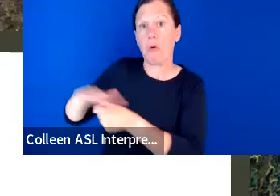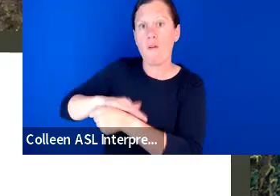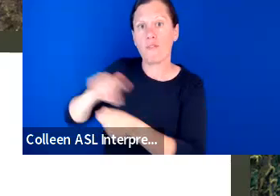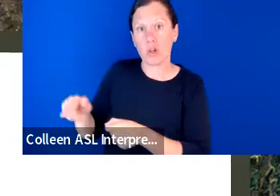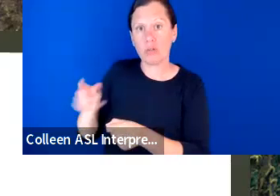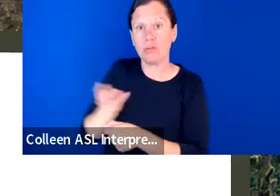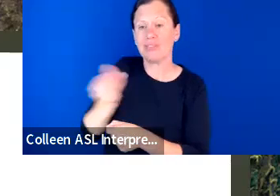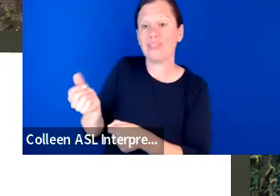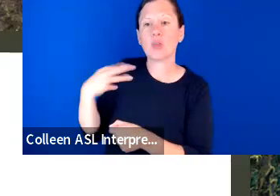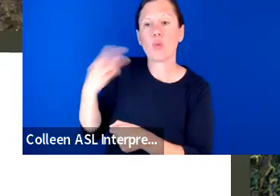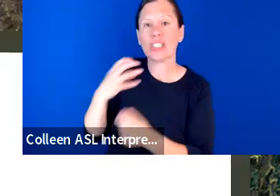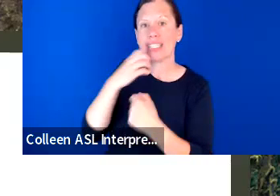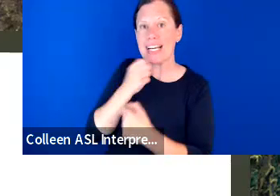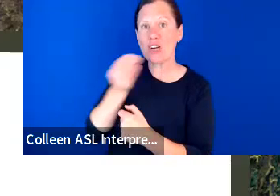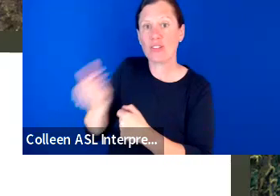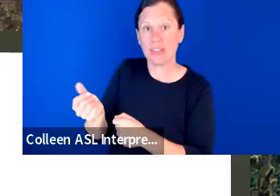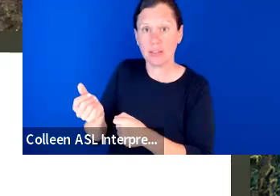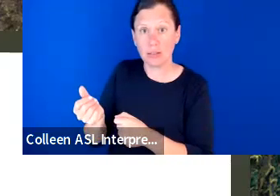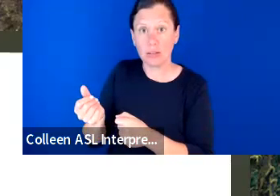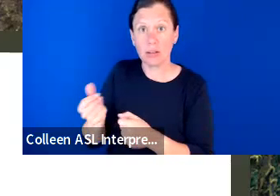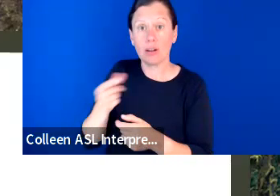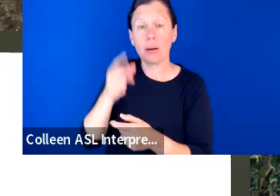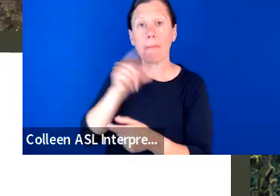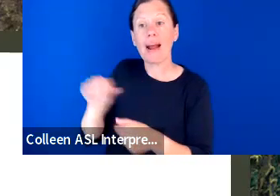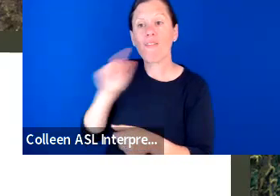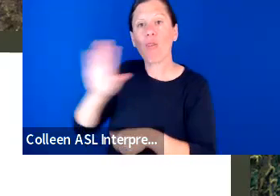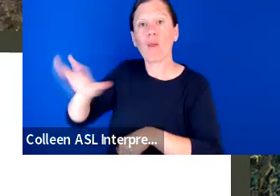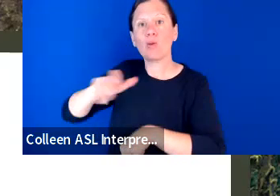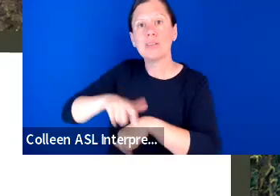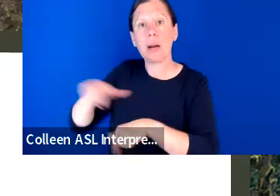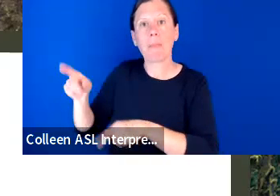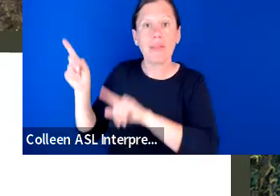paying them for their time or by providing other wraparound support